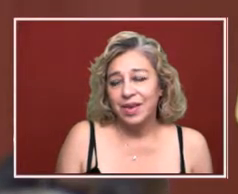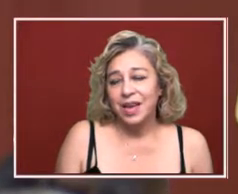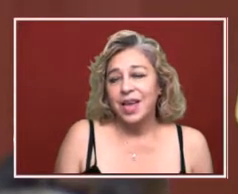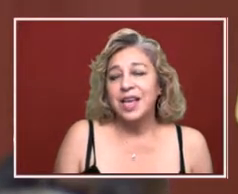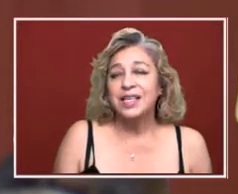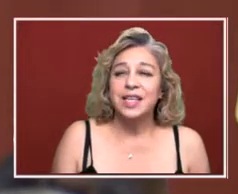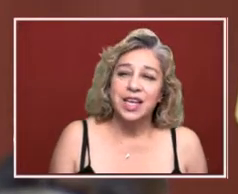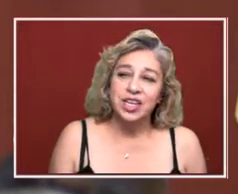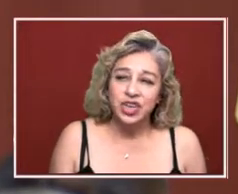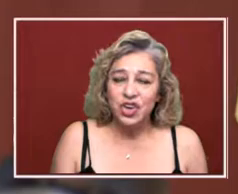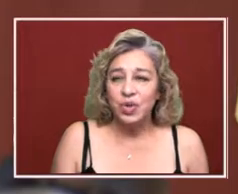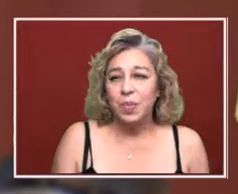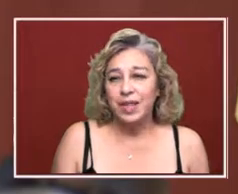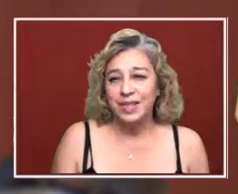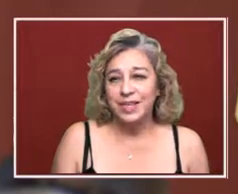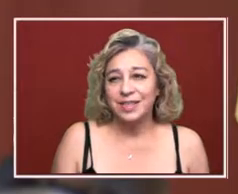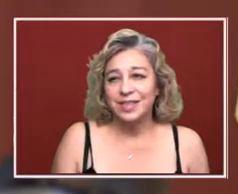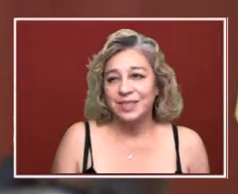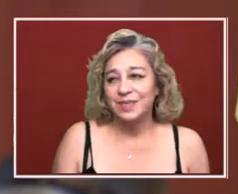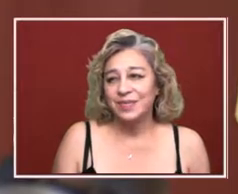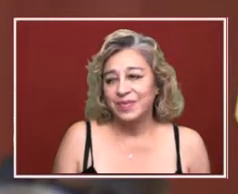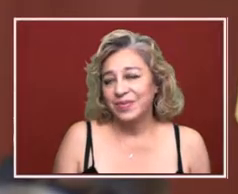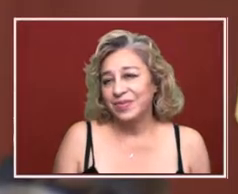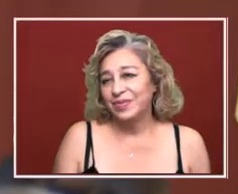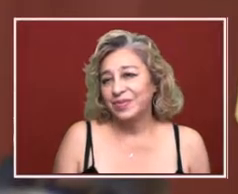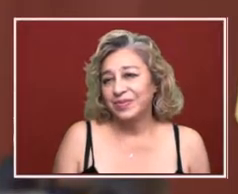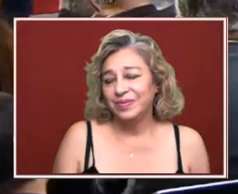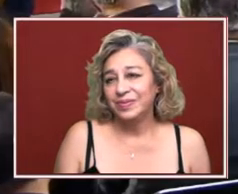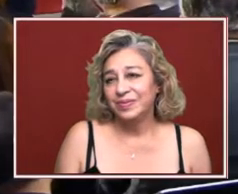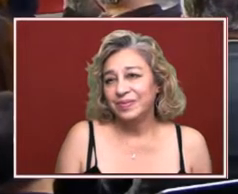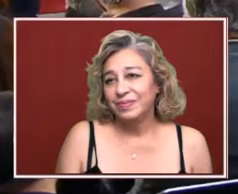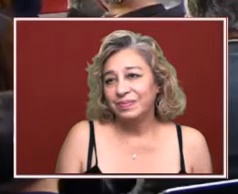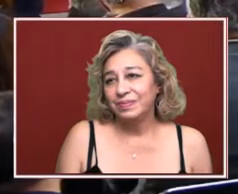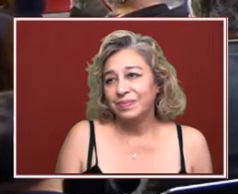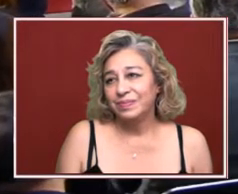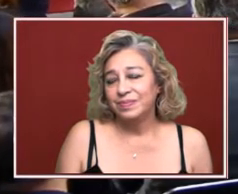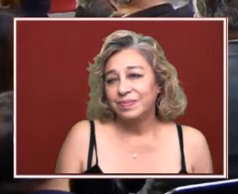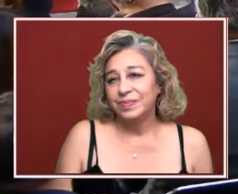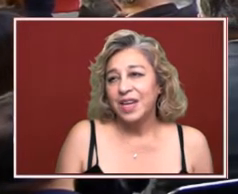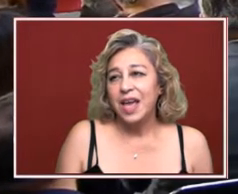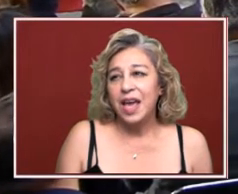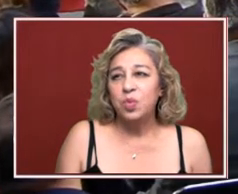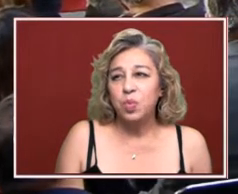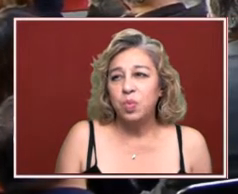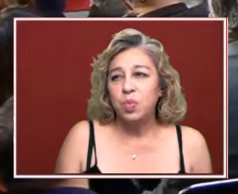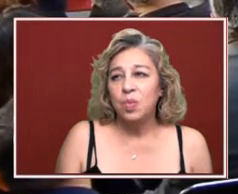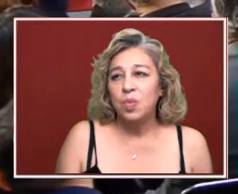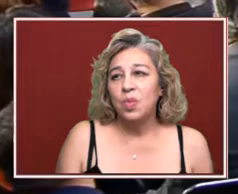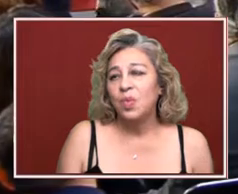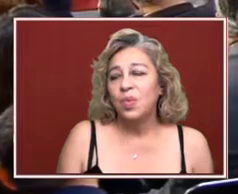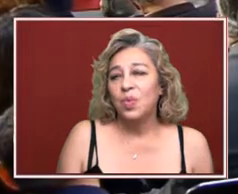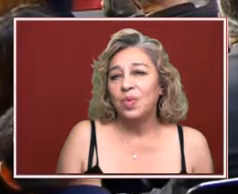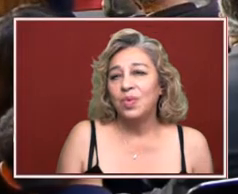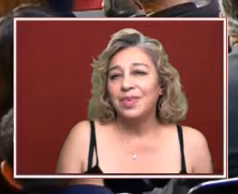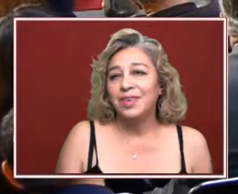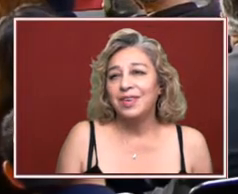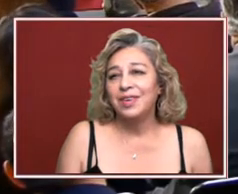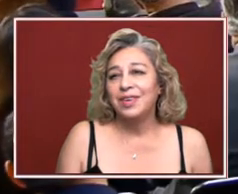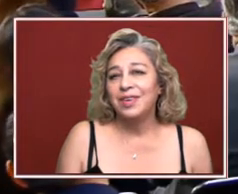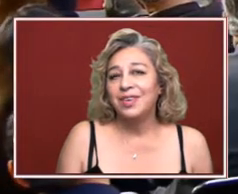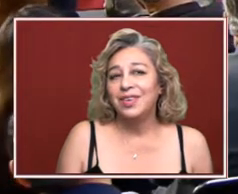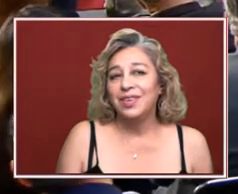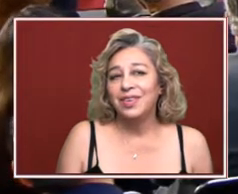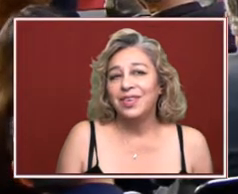interior. Is the internal politics. Y estamos bien en